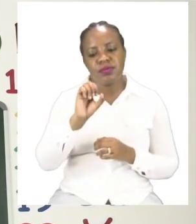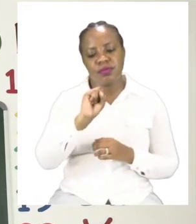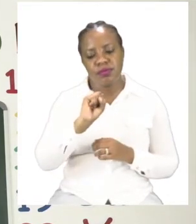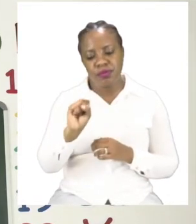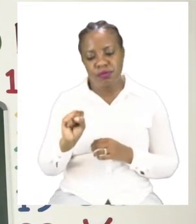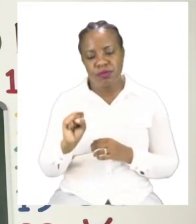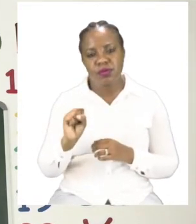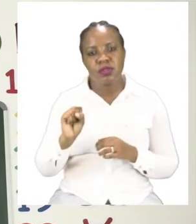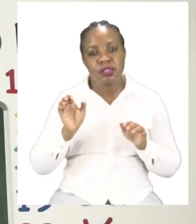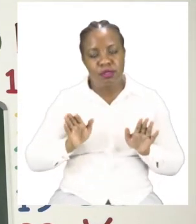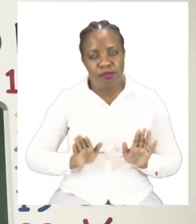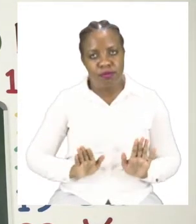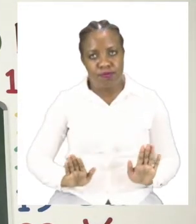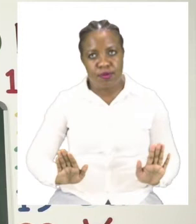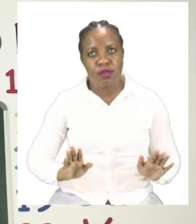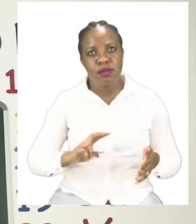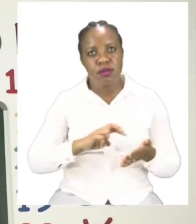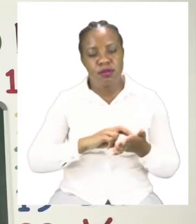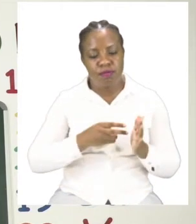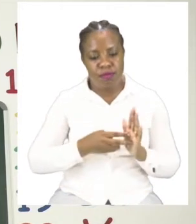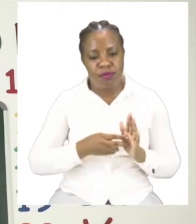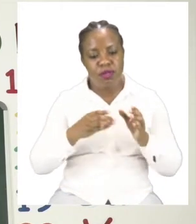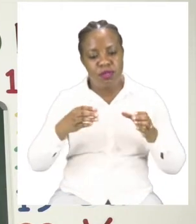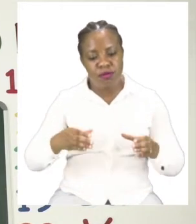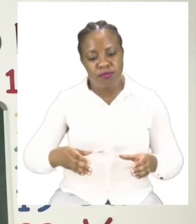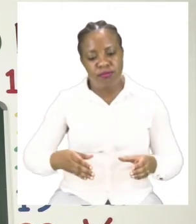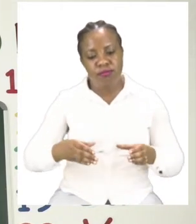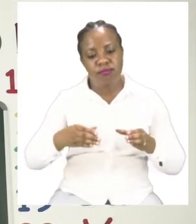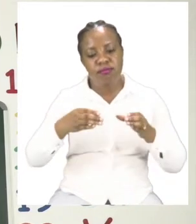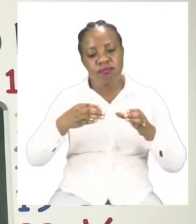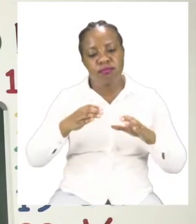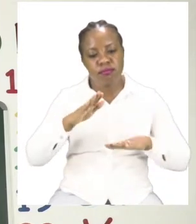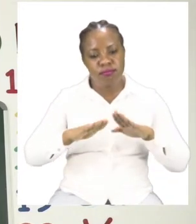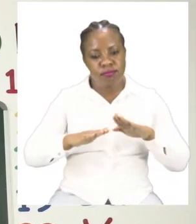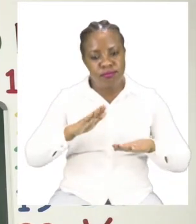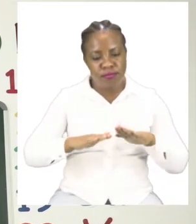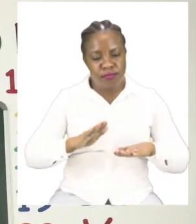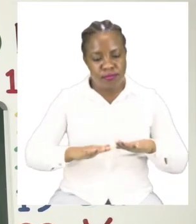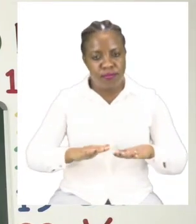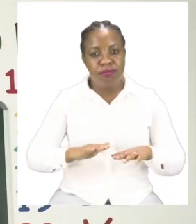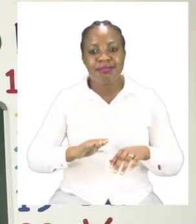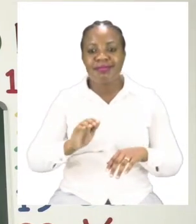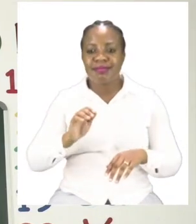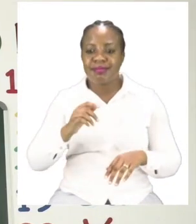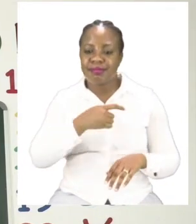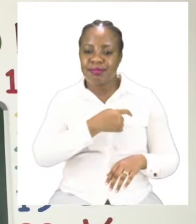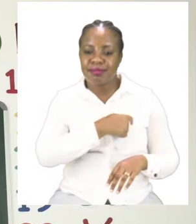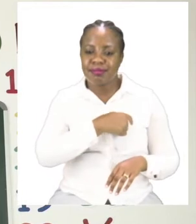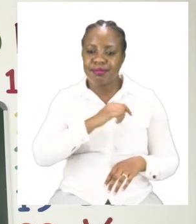The drum is hers, which means that the drum belongs